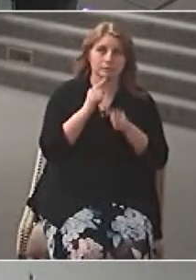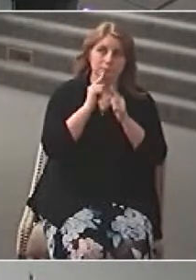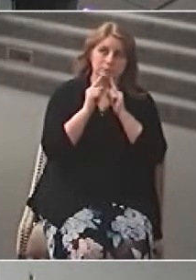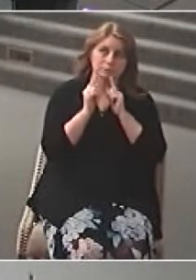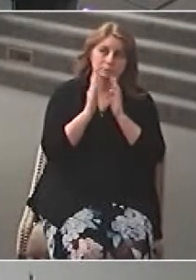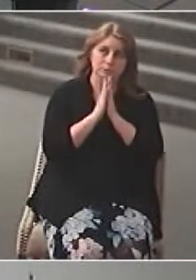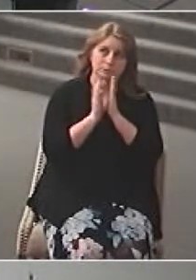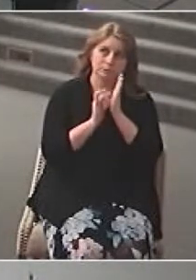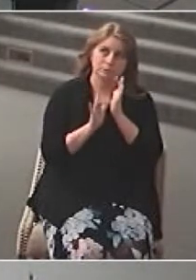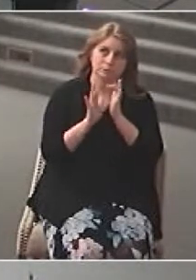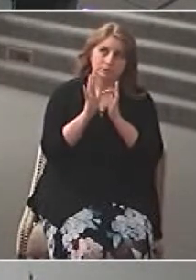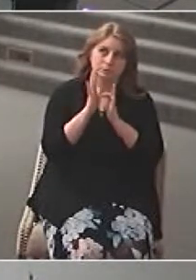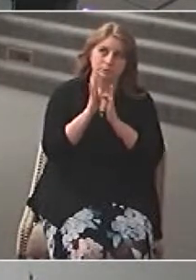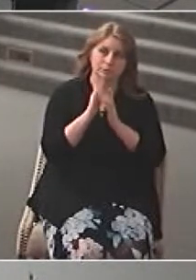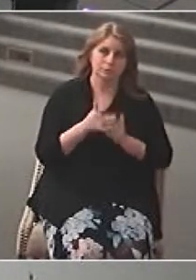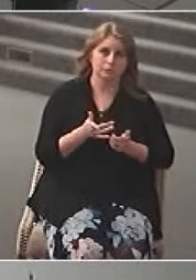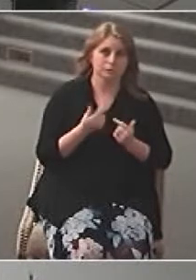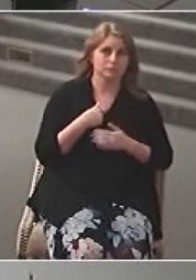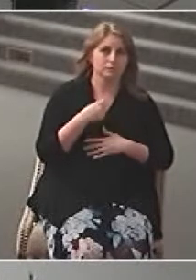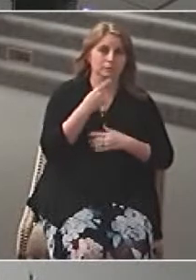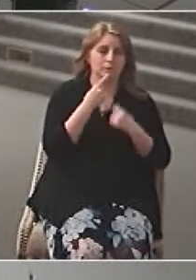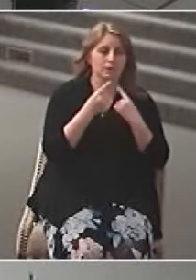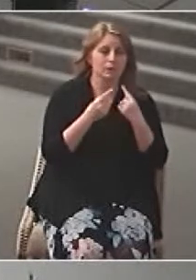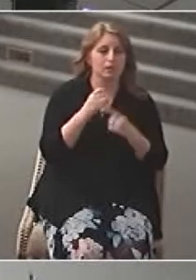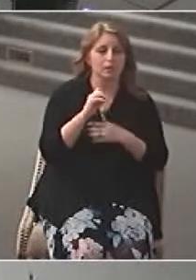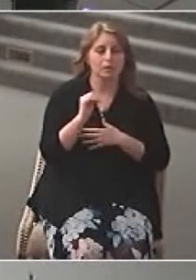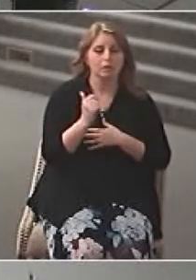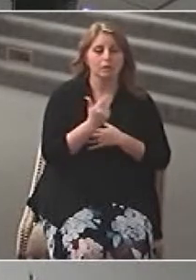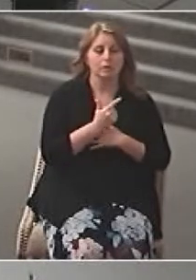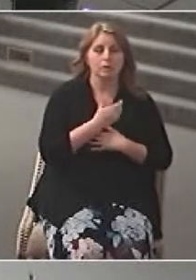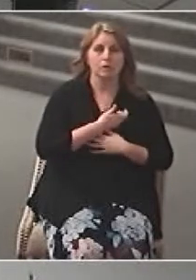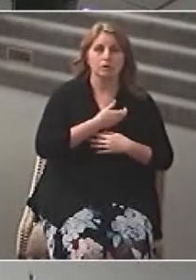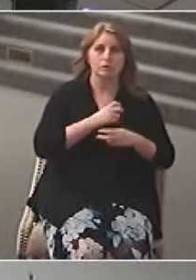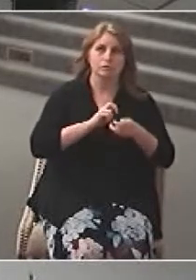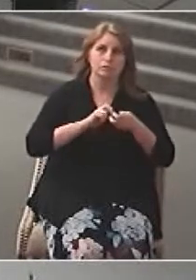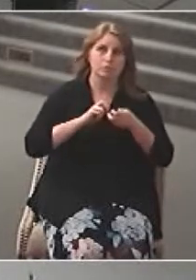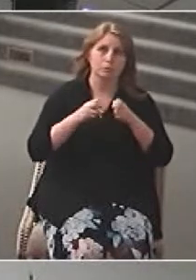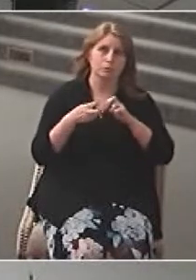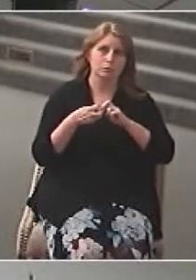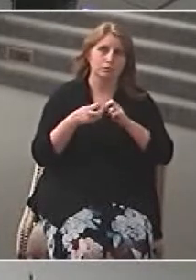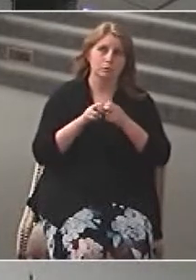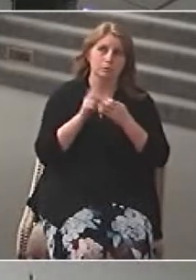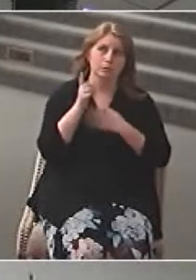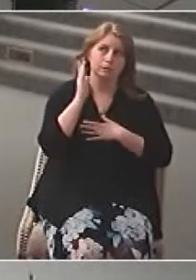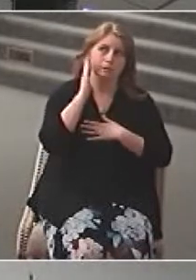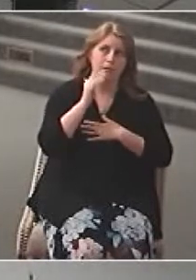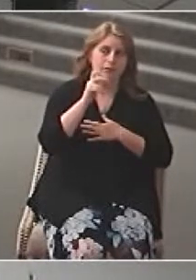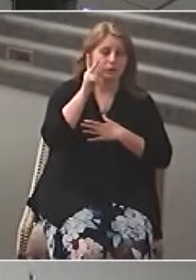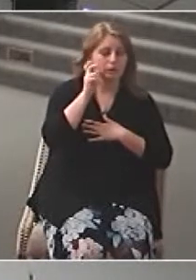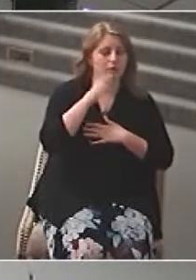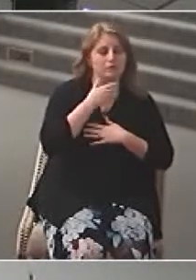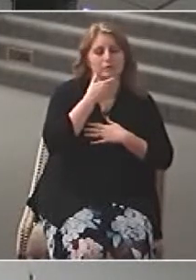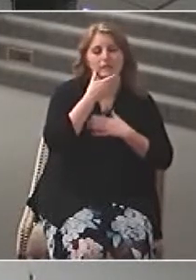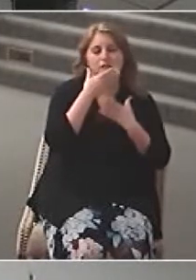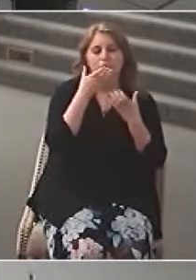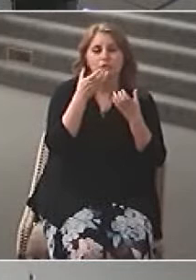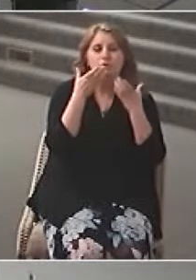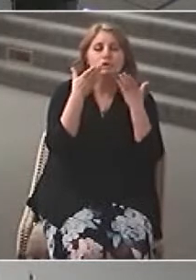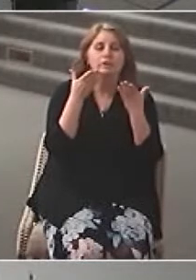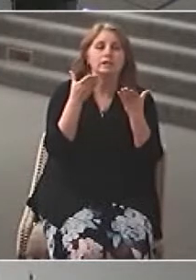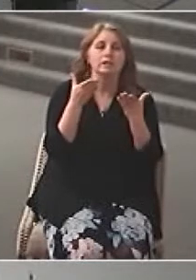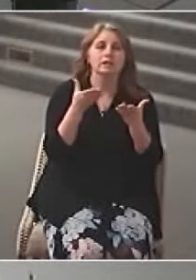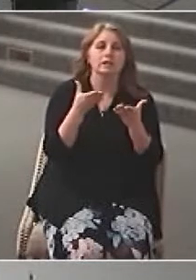Have a little talk with Jesus, tell him all about our troubles. Hear our